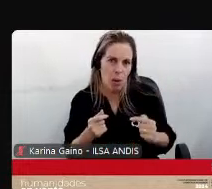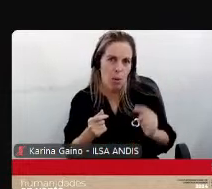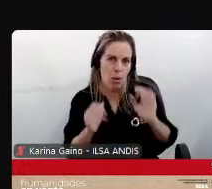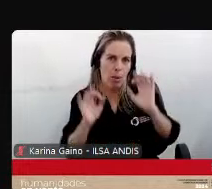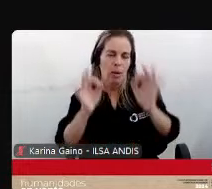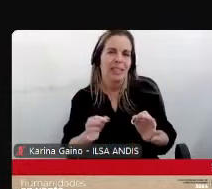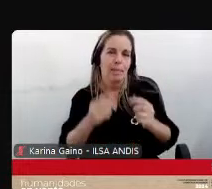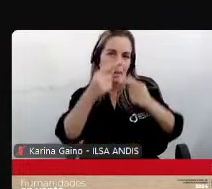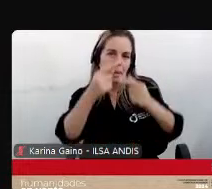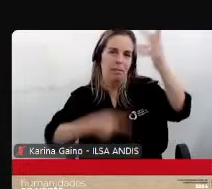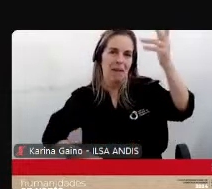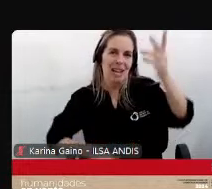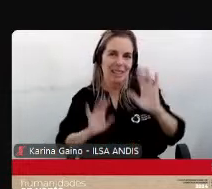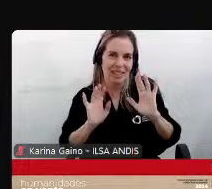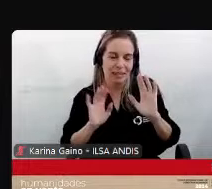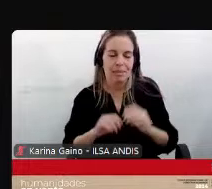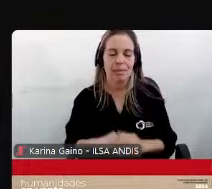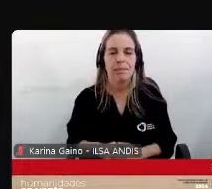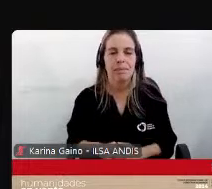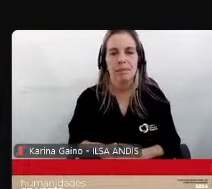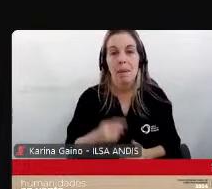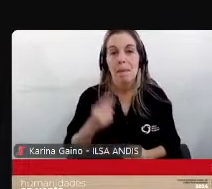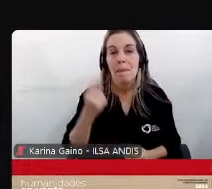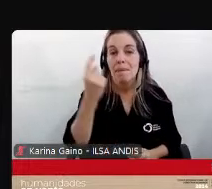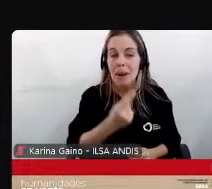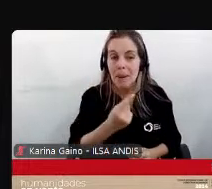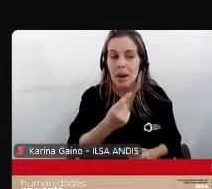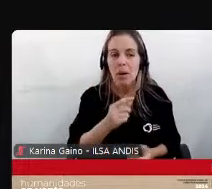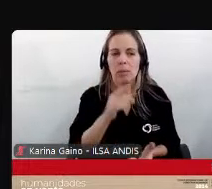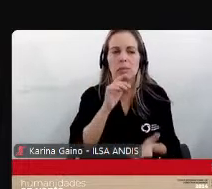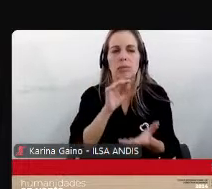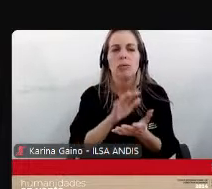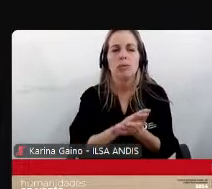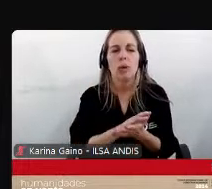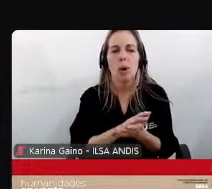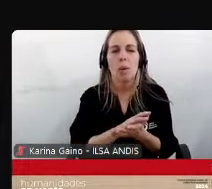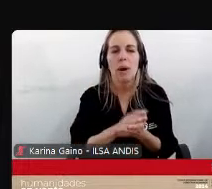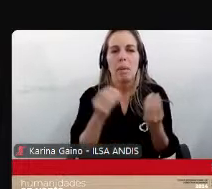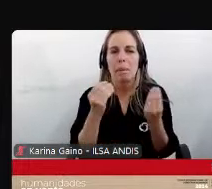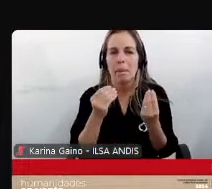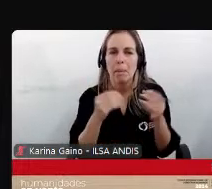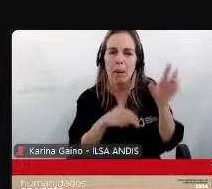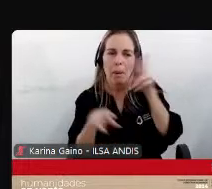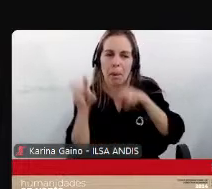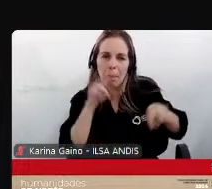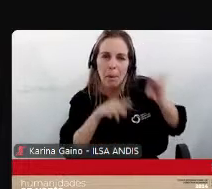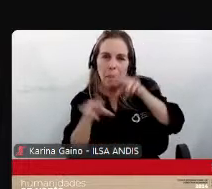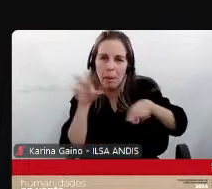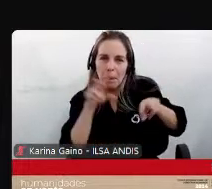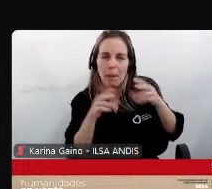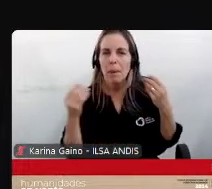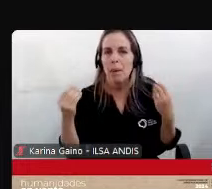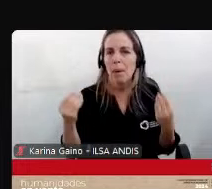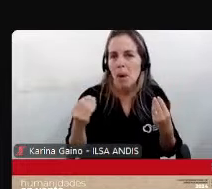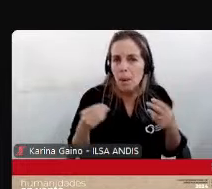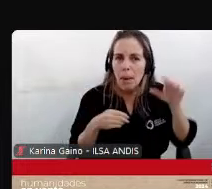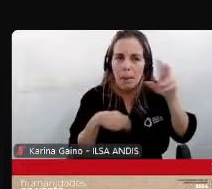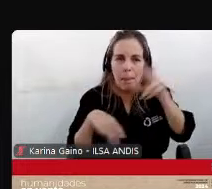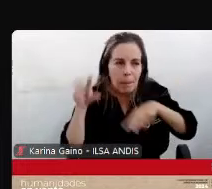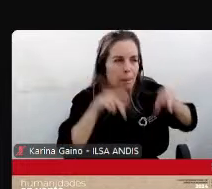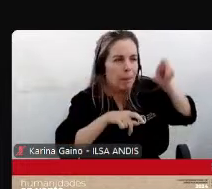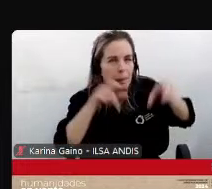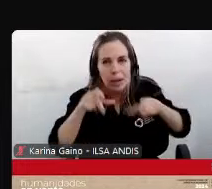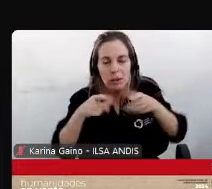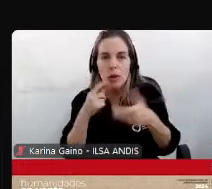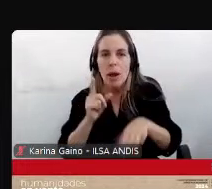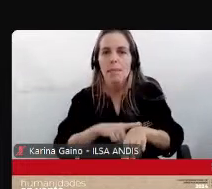terms of unfree recruitment at birth, through transactions such as forcible recruitment or bonded labor,